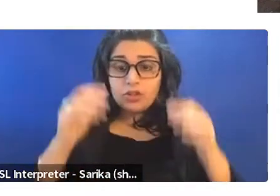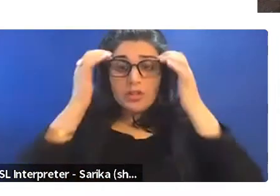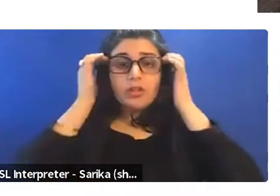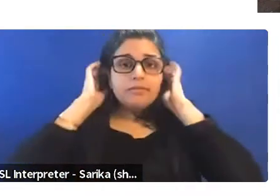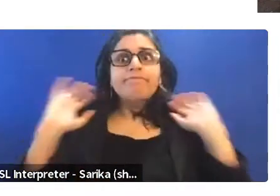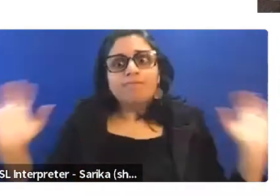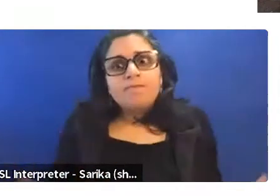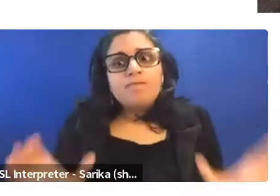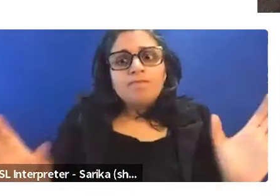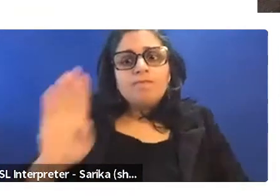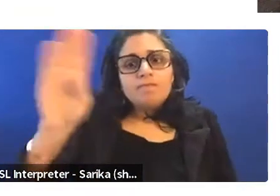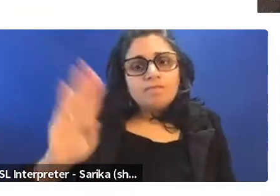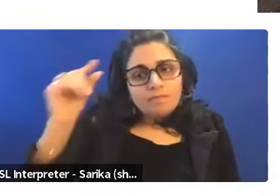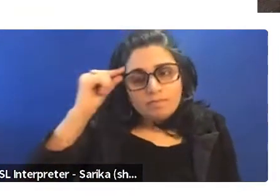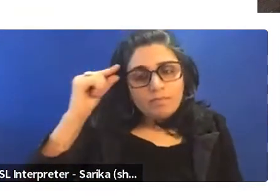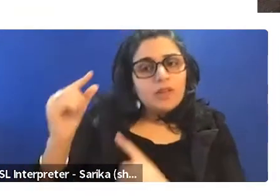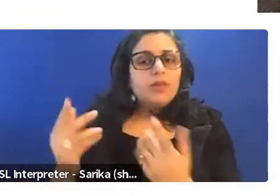pushing the Brazilian government